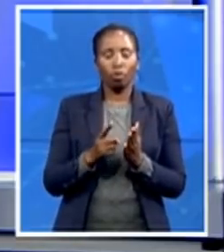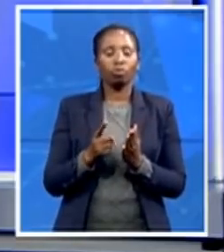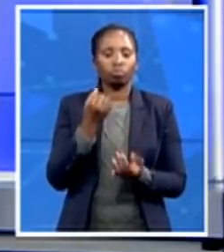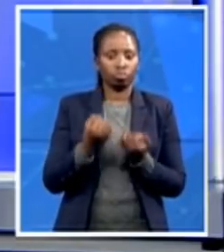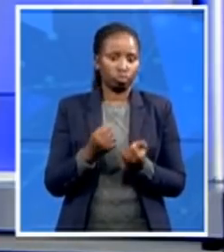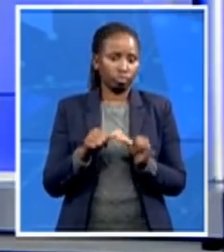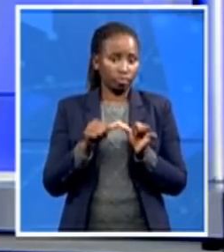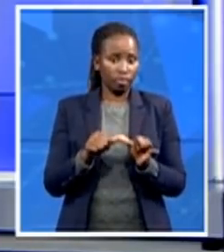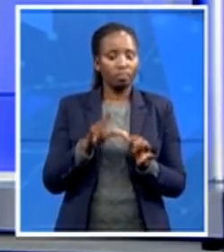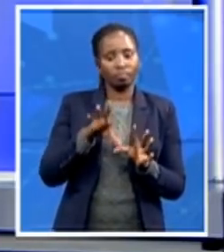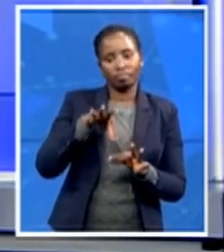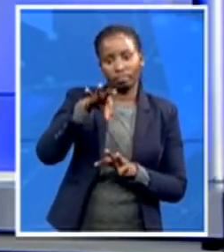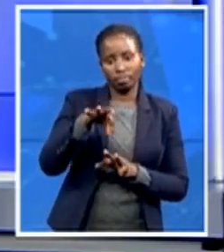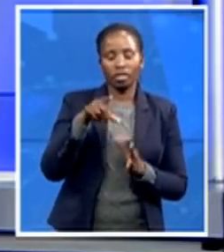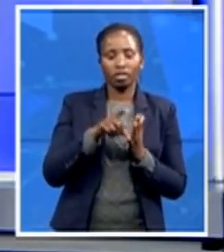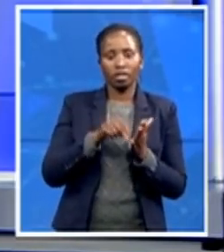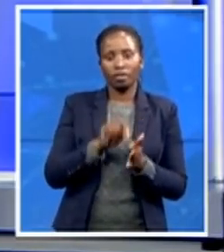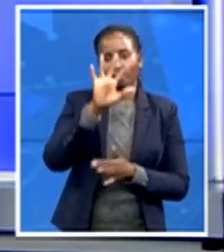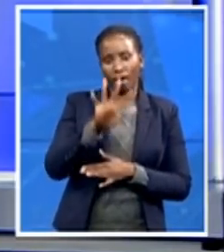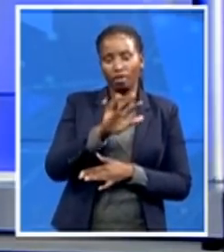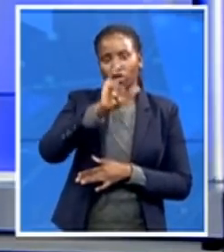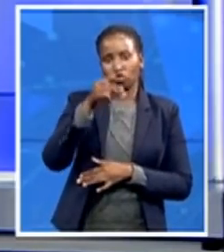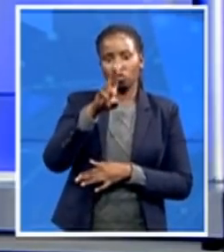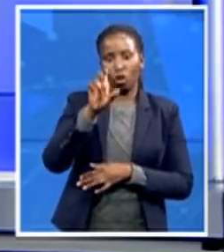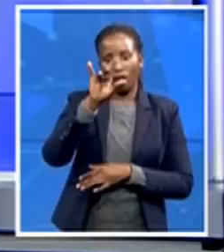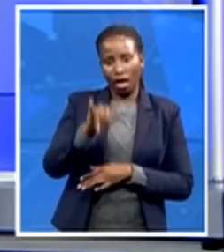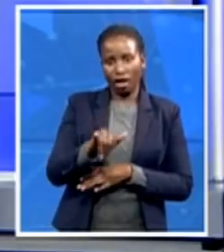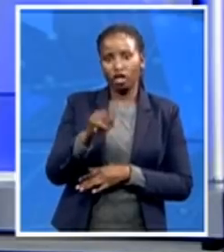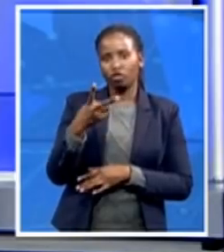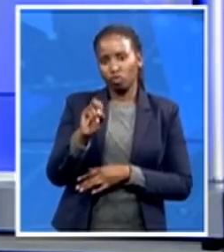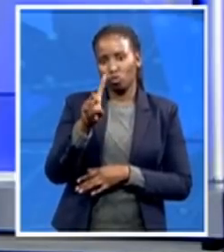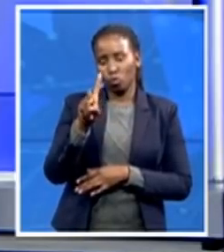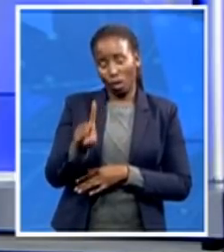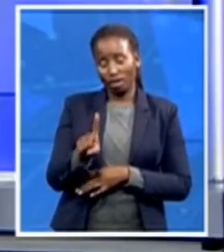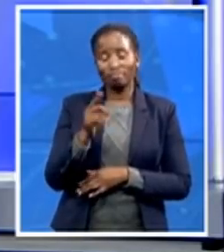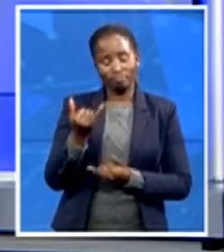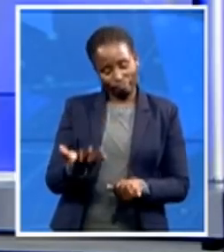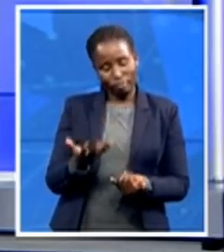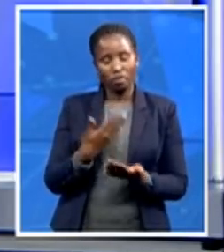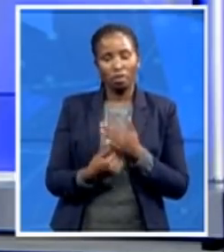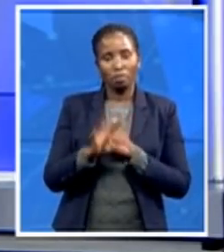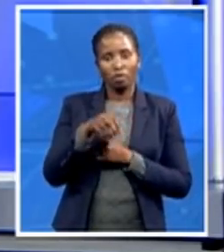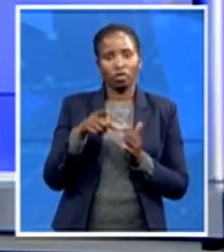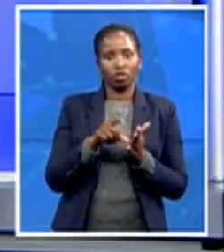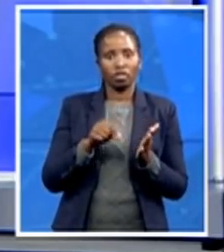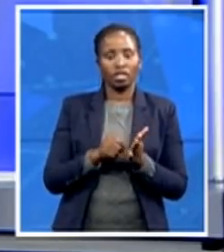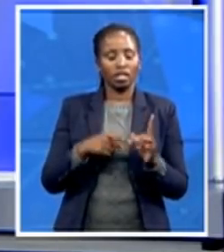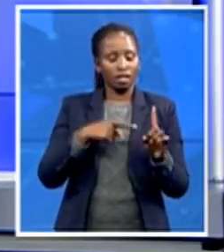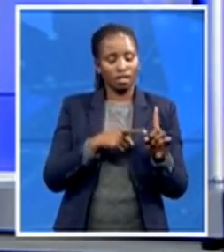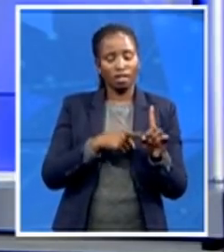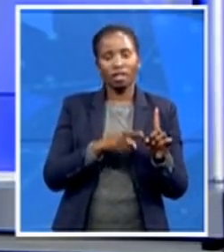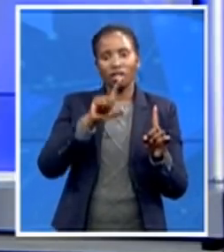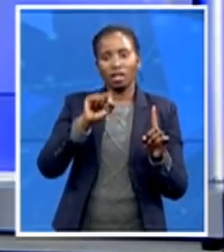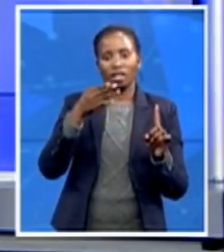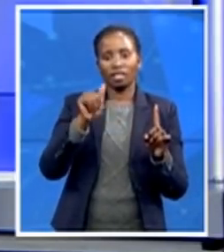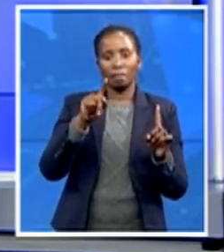July 2021, and that's a provisional date as well. Peter Thabethe granted bail of 10,000 rands. We'll